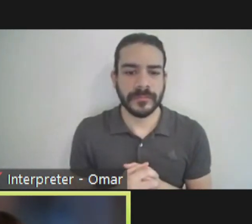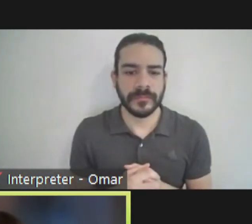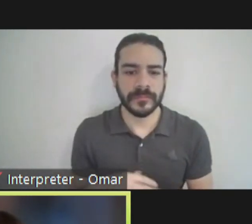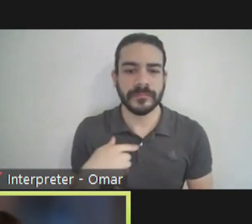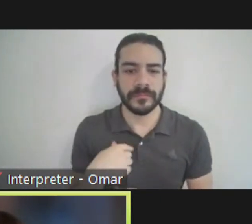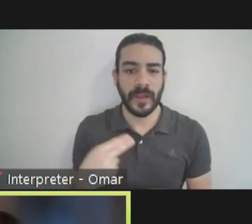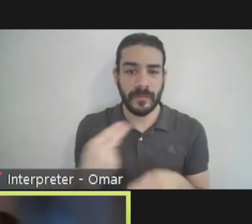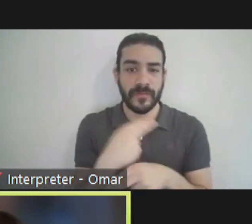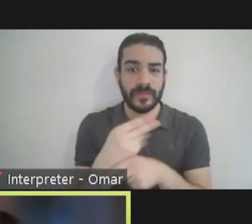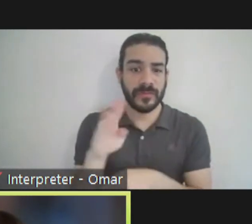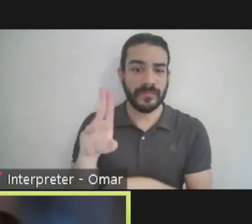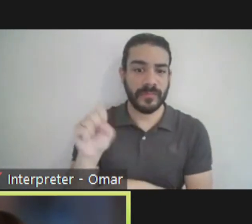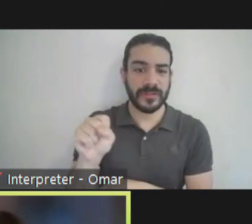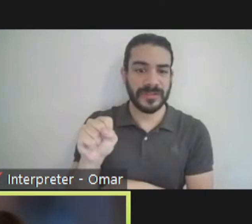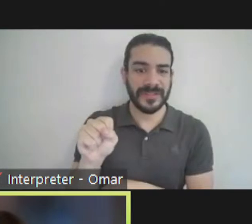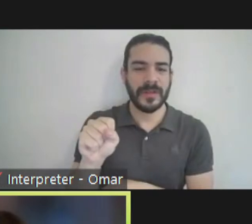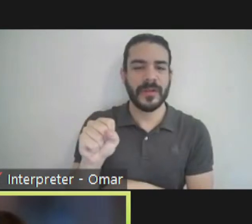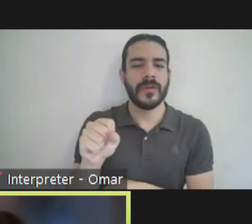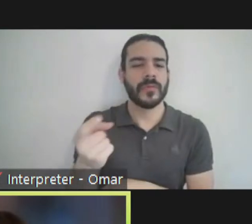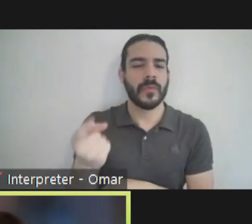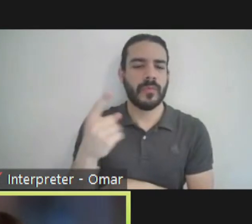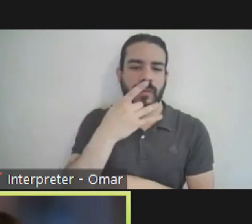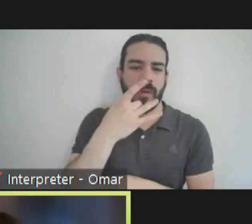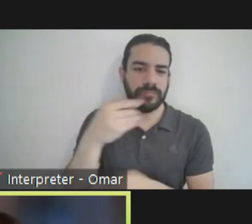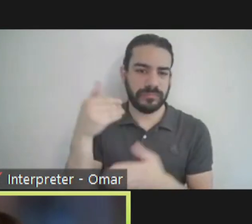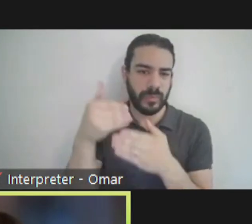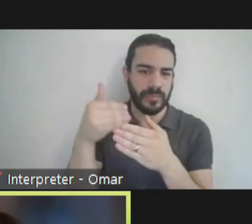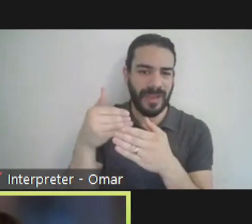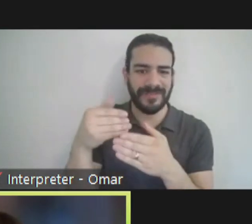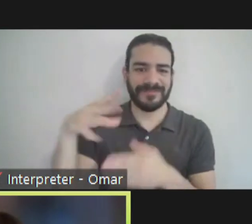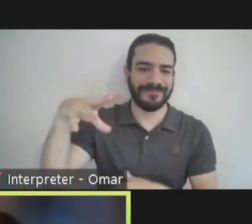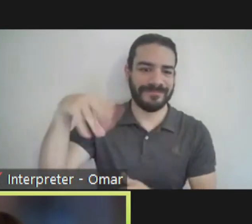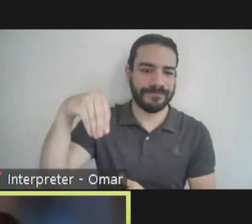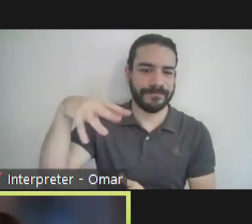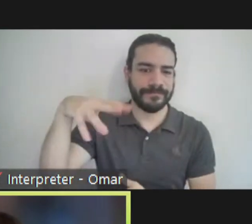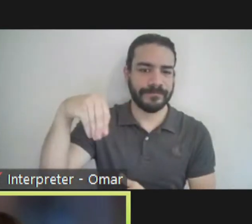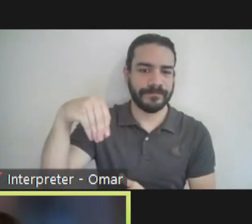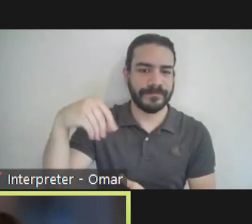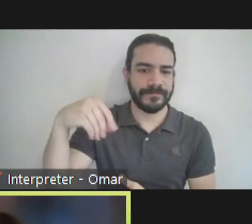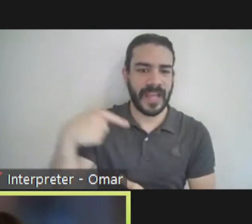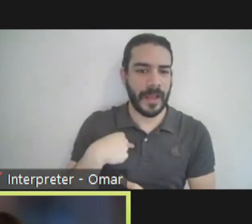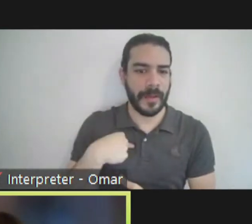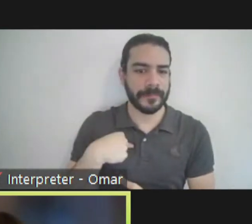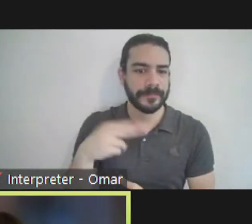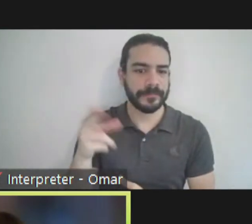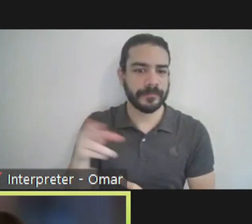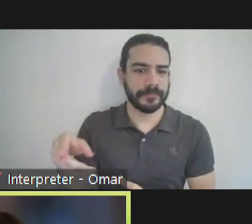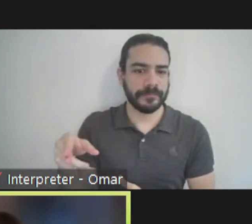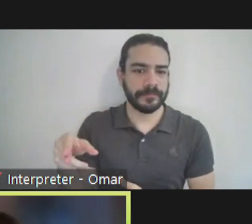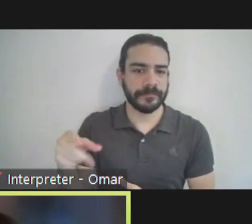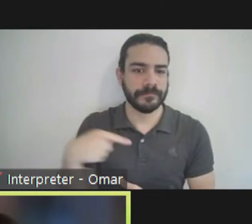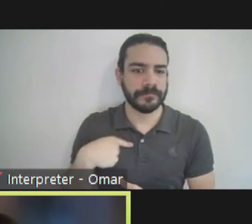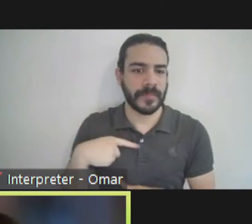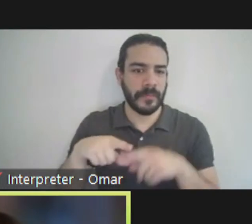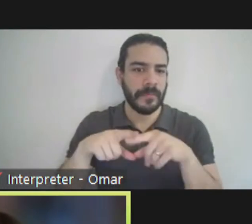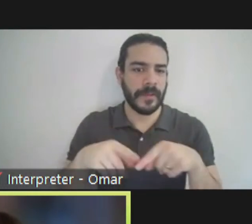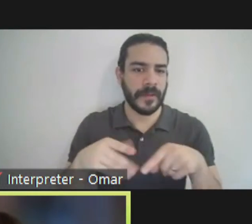often turn off and on while I'm waiting for the bus. And as someone who is hard of hearing, I rely on my vision to